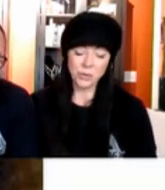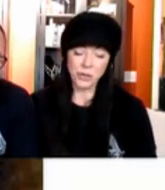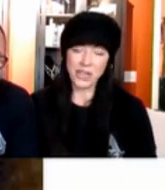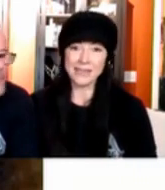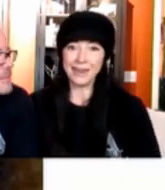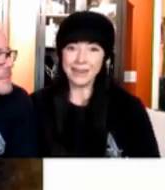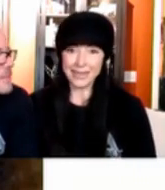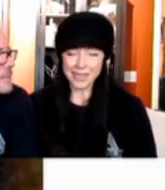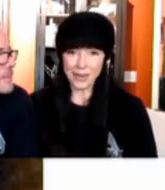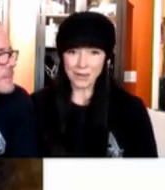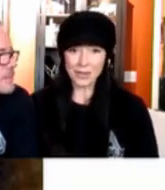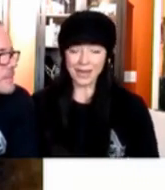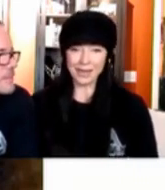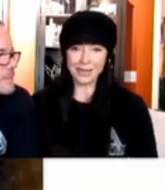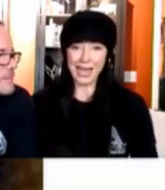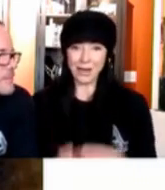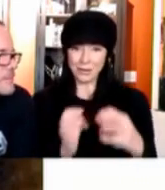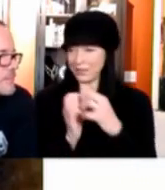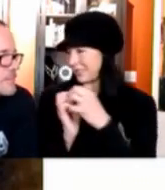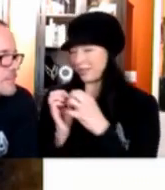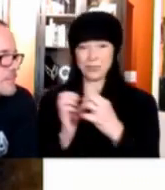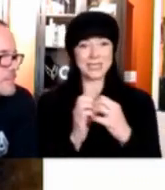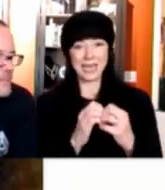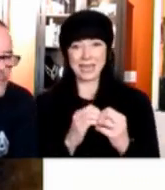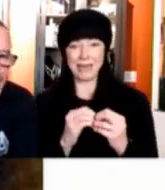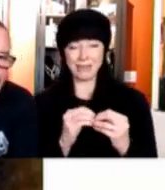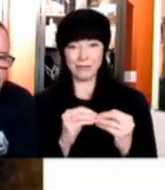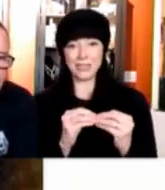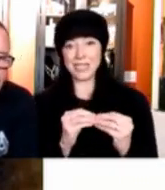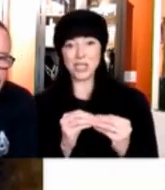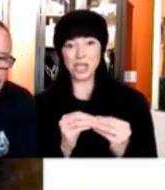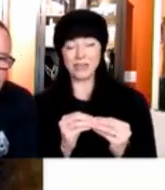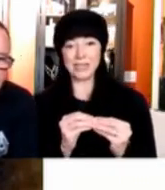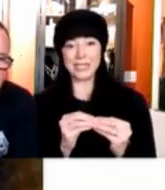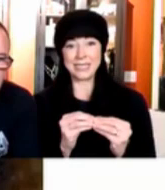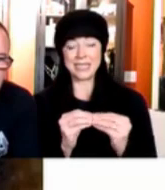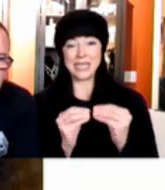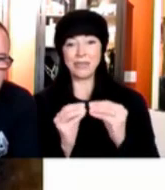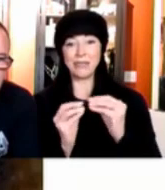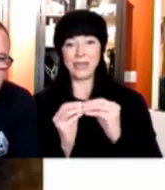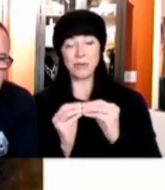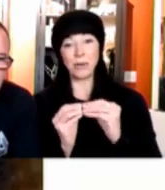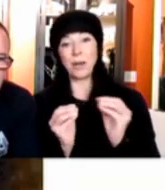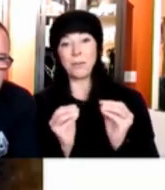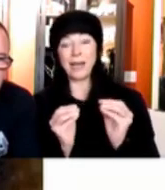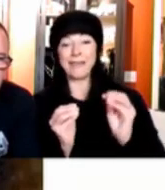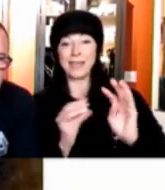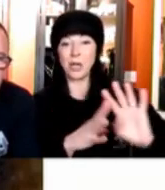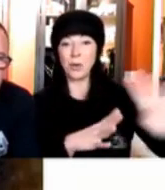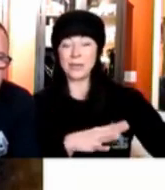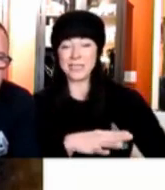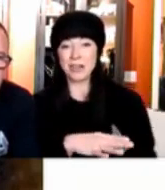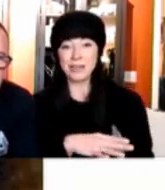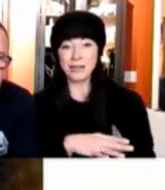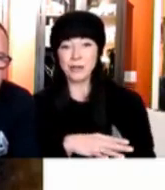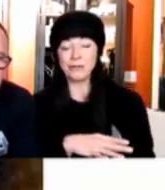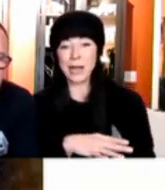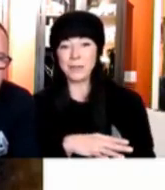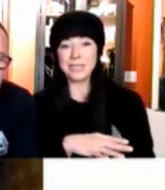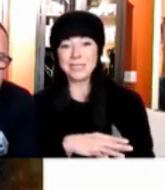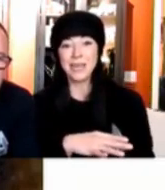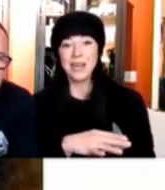really cool thing that I like about how Steve was saying that they'll visit each other is even if they grow up and they go and they start their